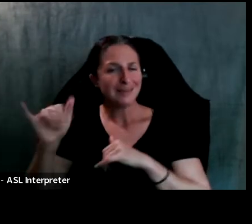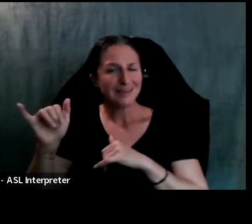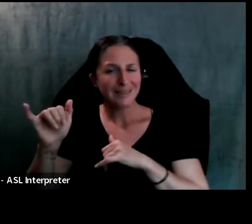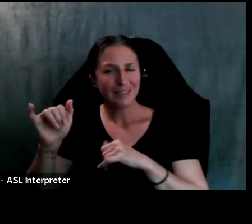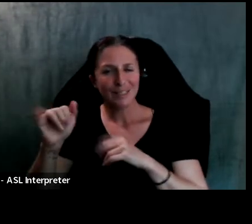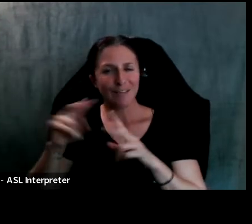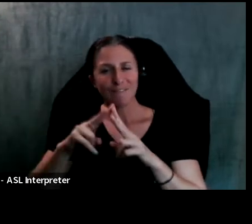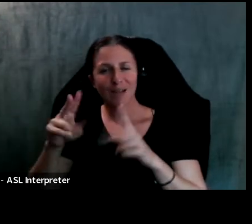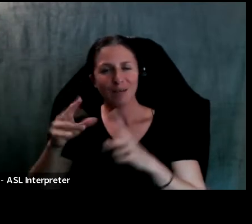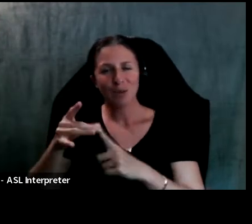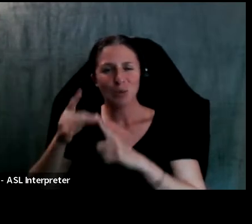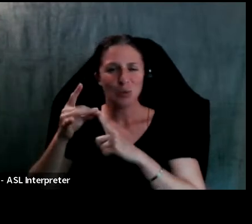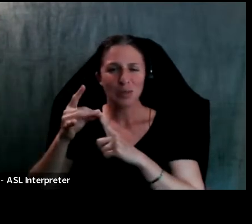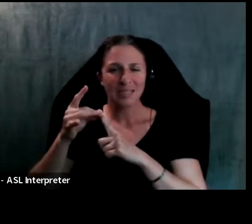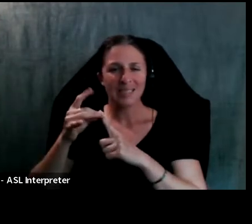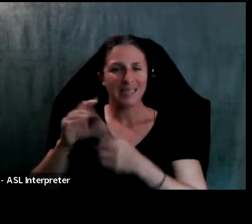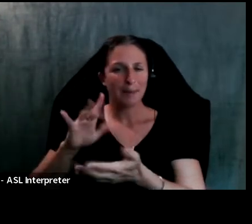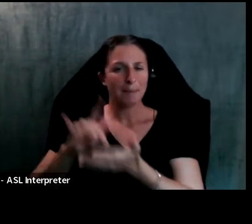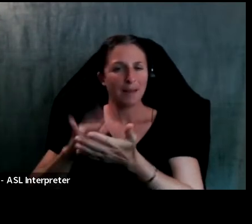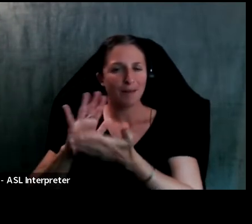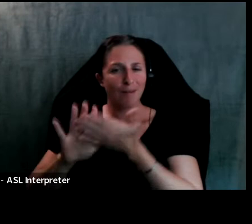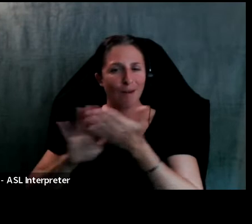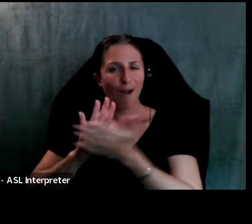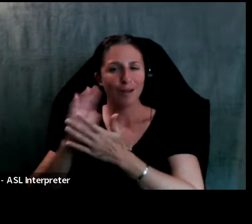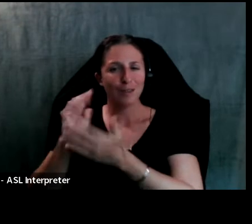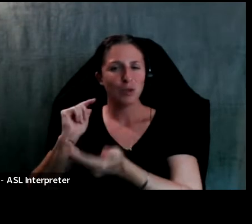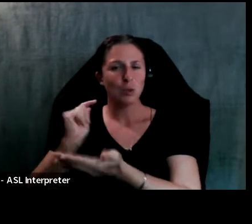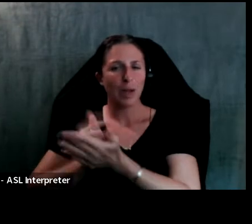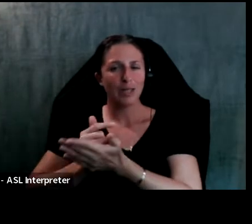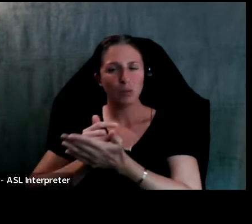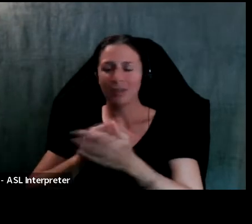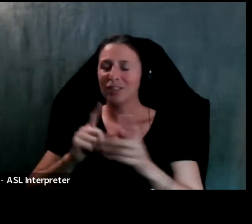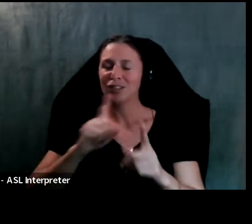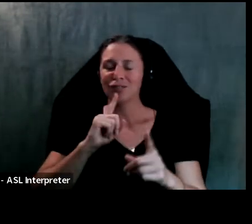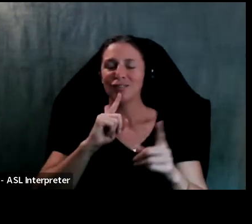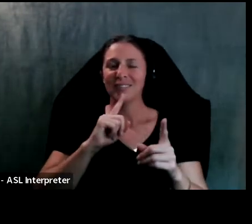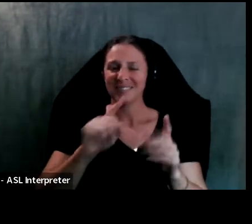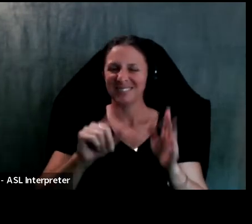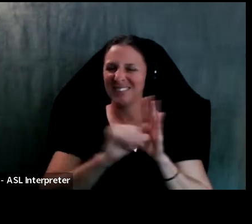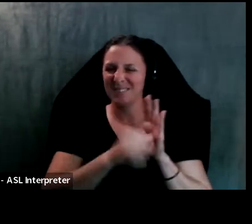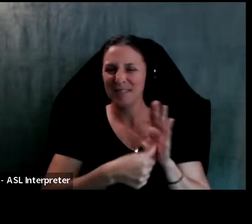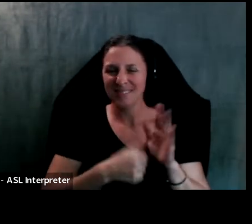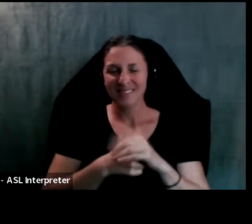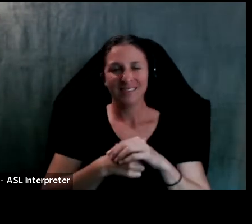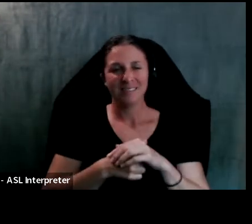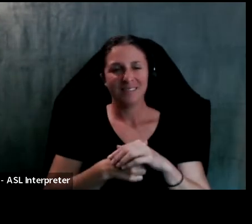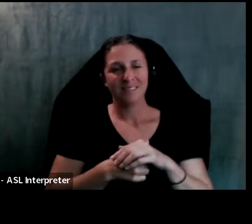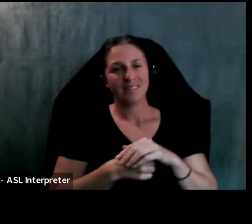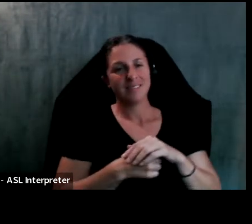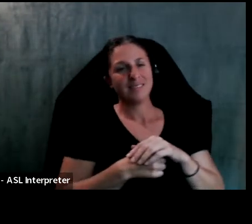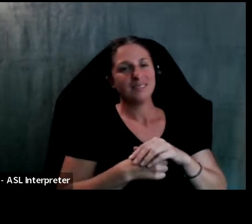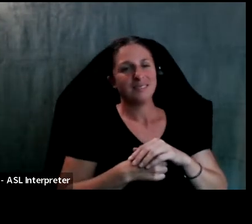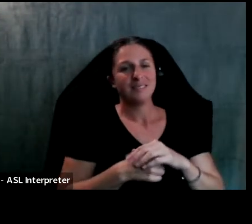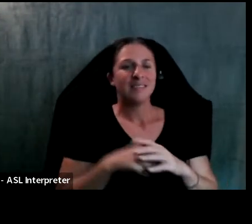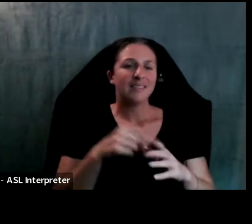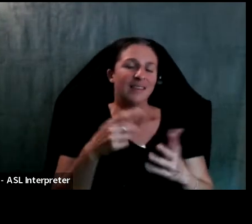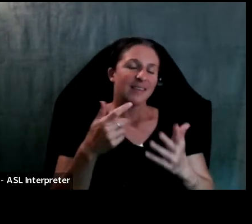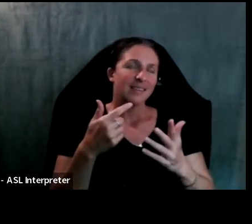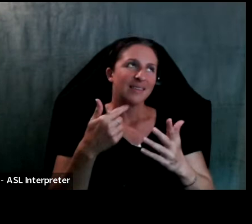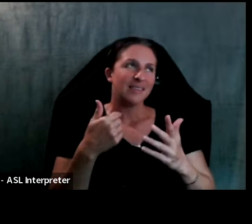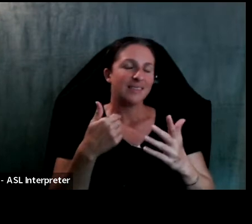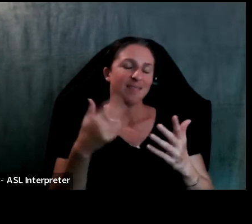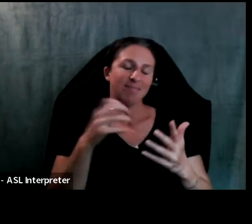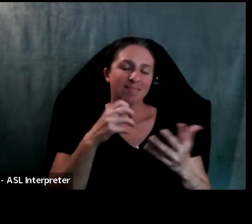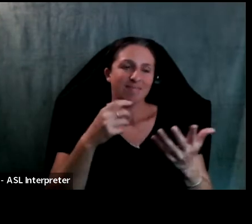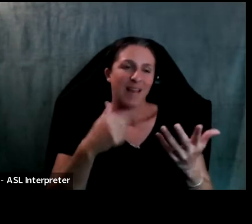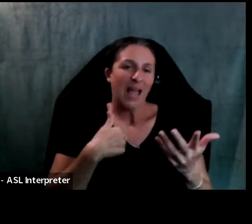very uniquely middle college graduation. It was very, very impressive. I guess I've been on this board for, I